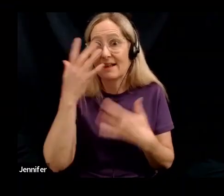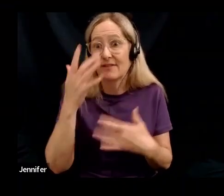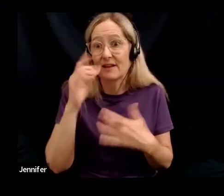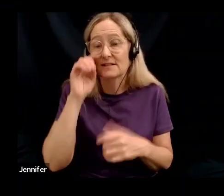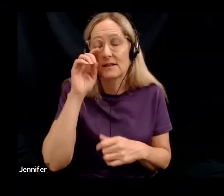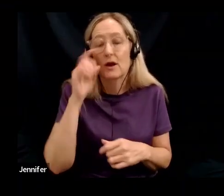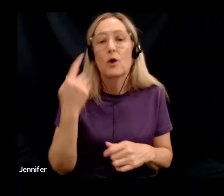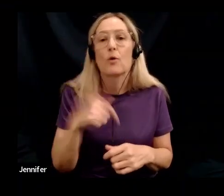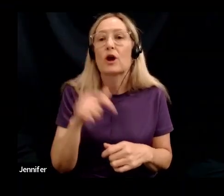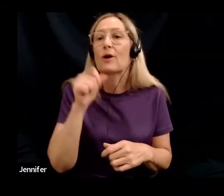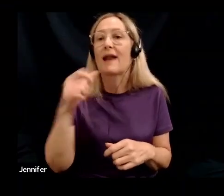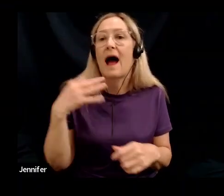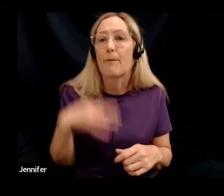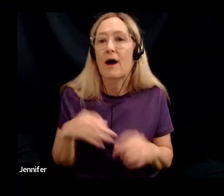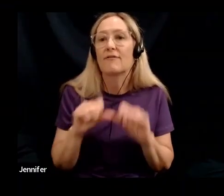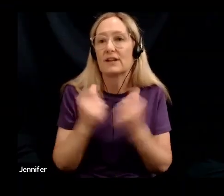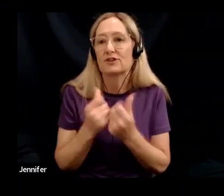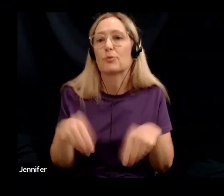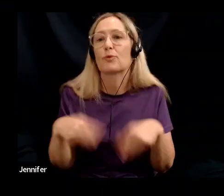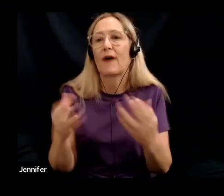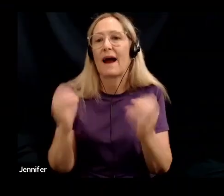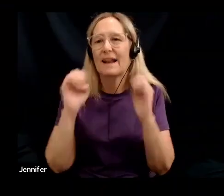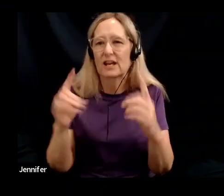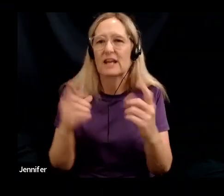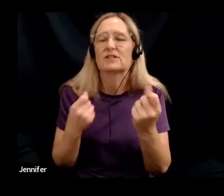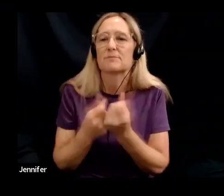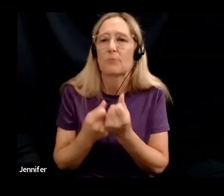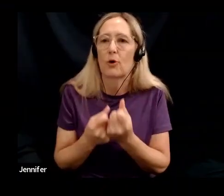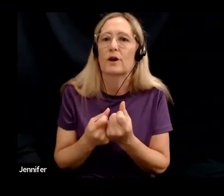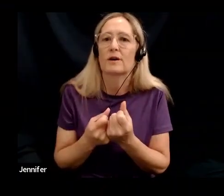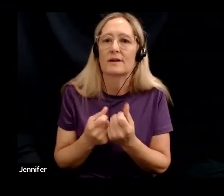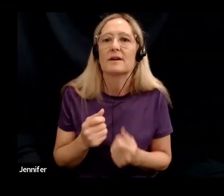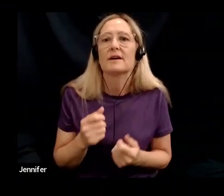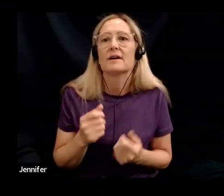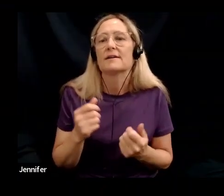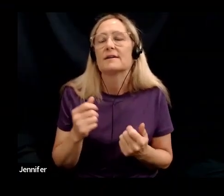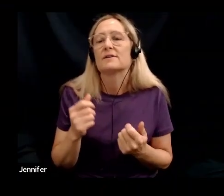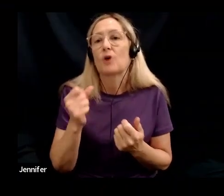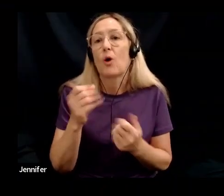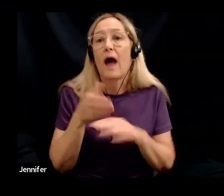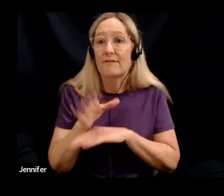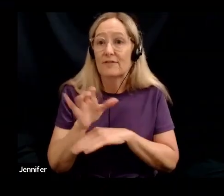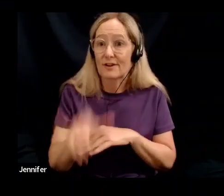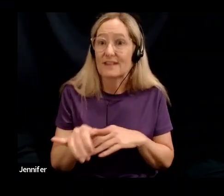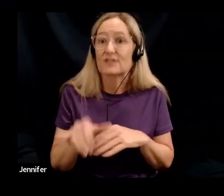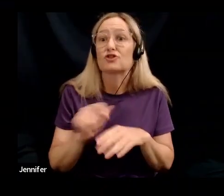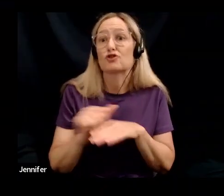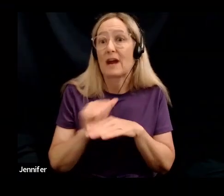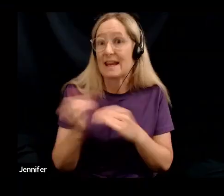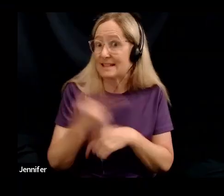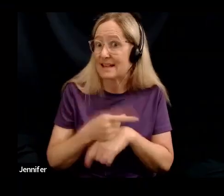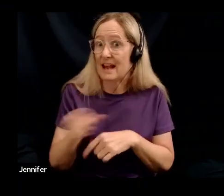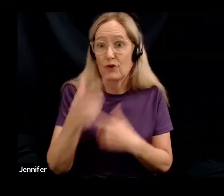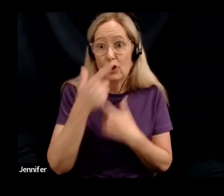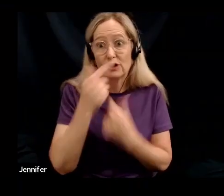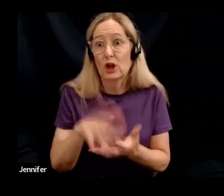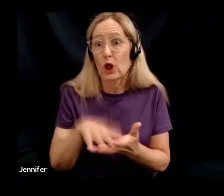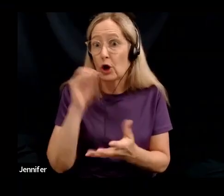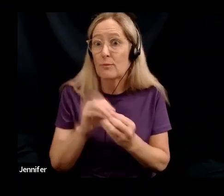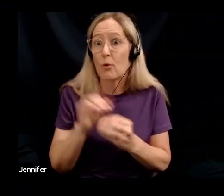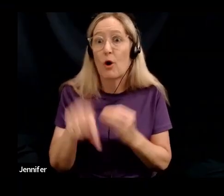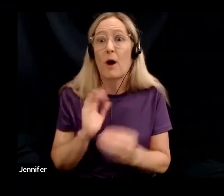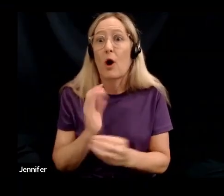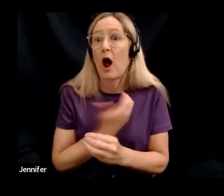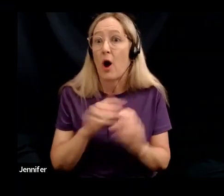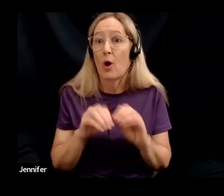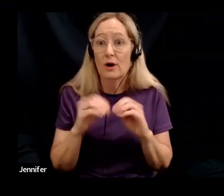is dedicated to providing education, support, and advocacy. So after this training here today, if you're interested in learning more about